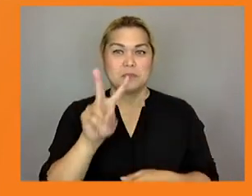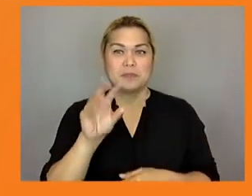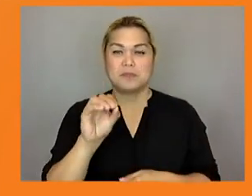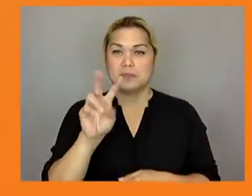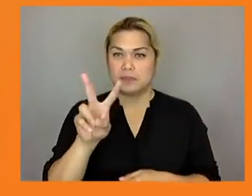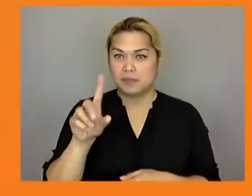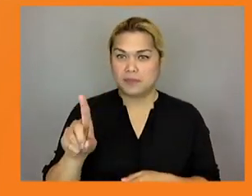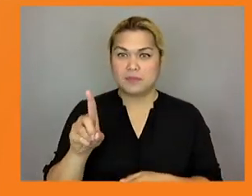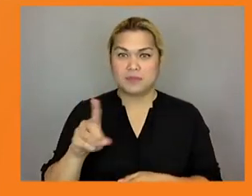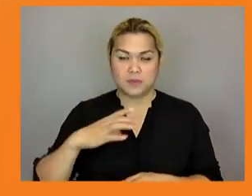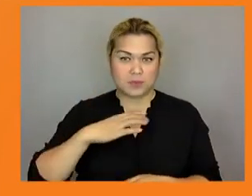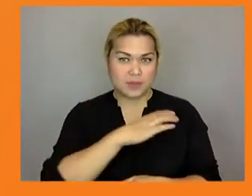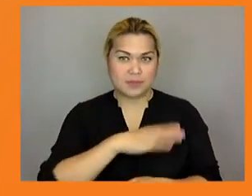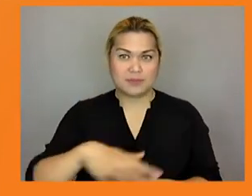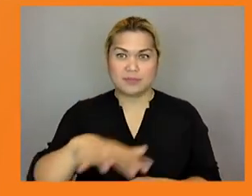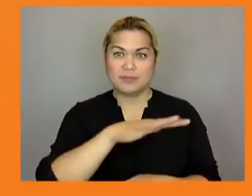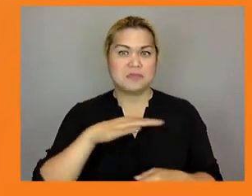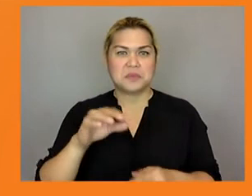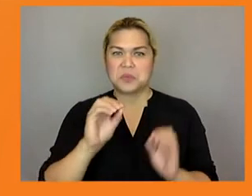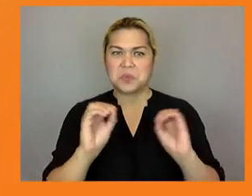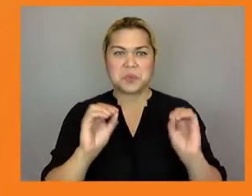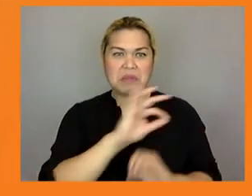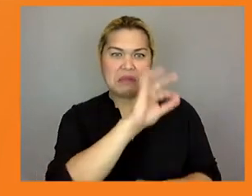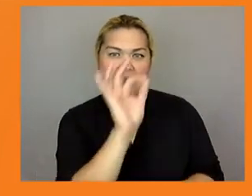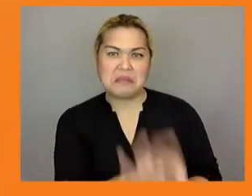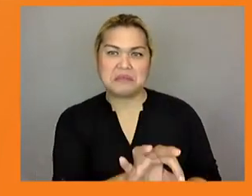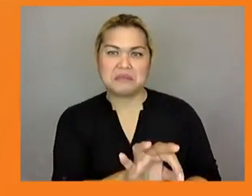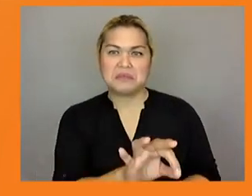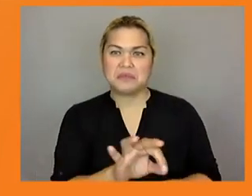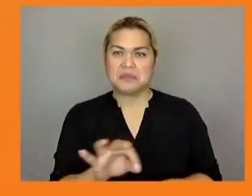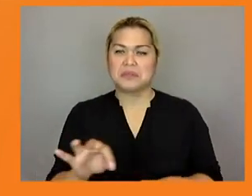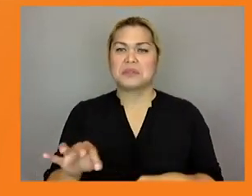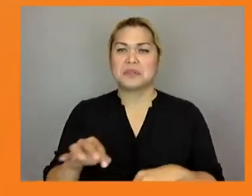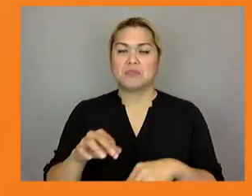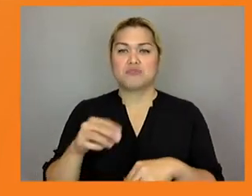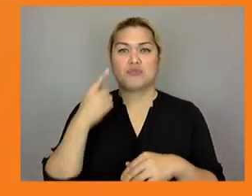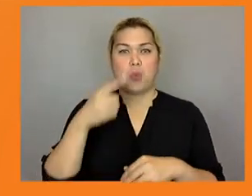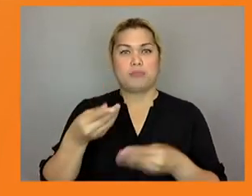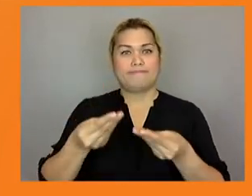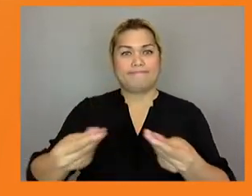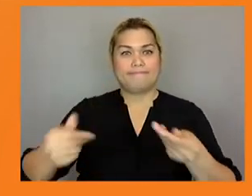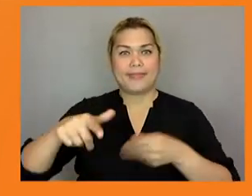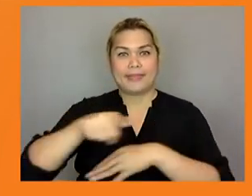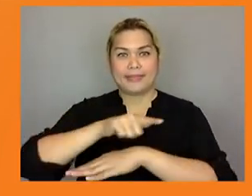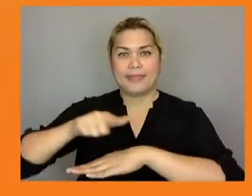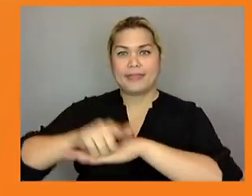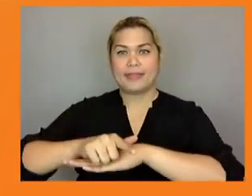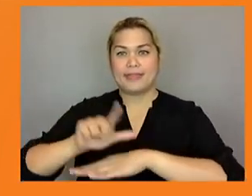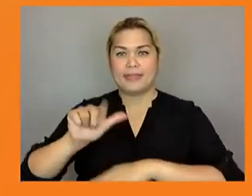for the appointment of the land valuation study expert. The OSPF did not share with the committee the report of the land